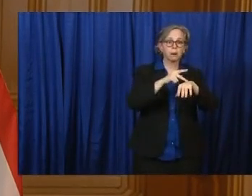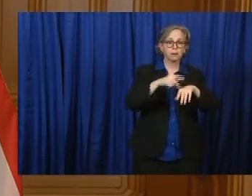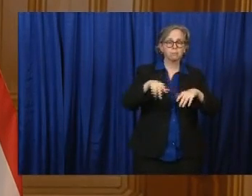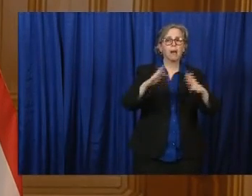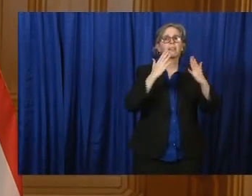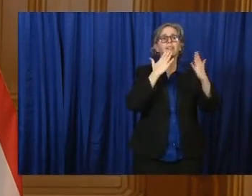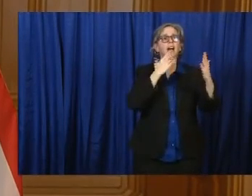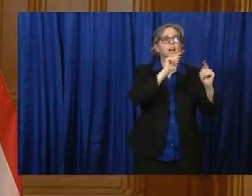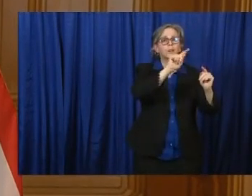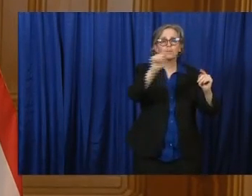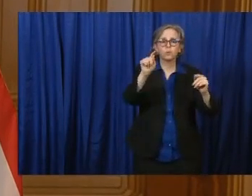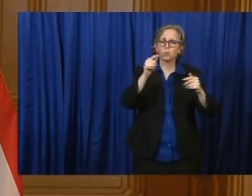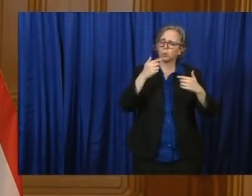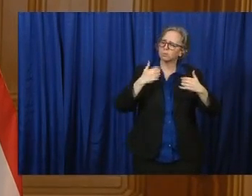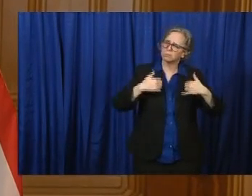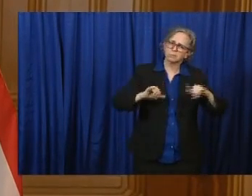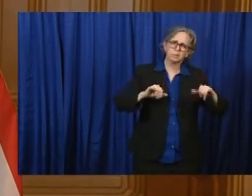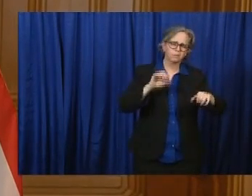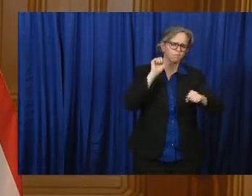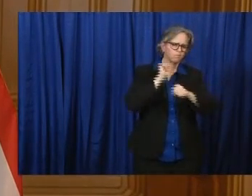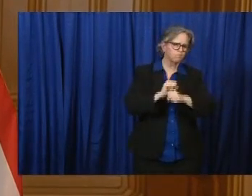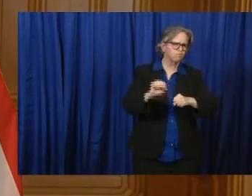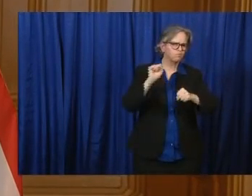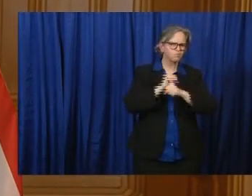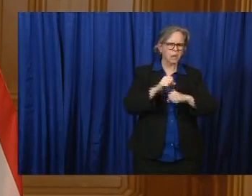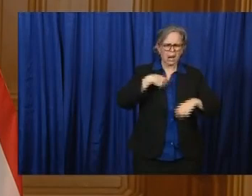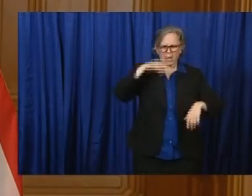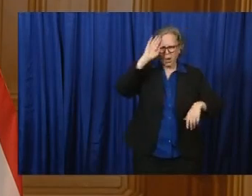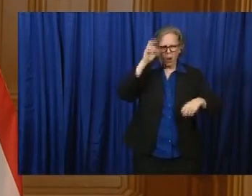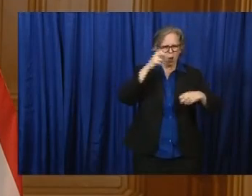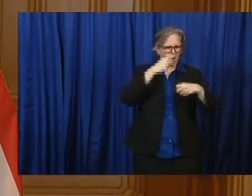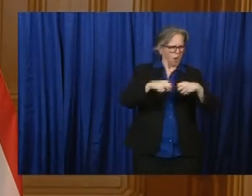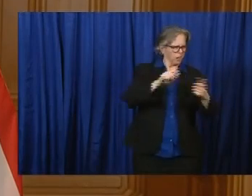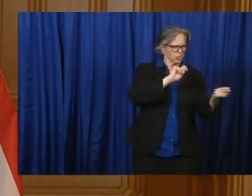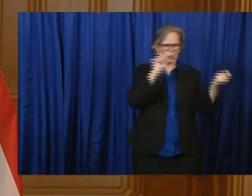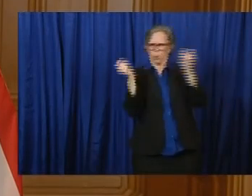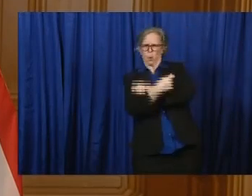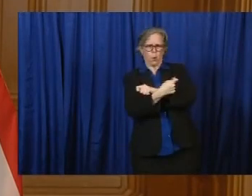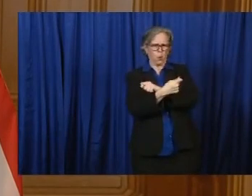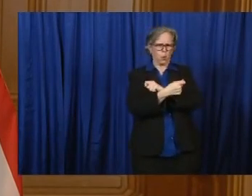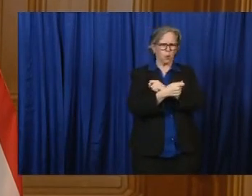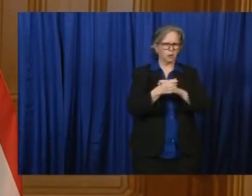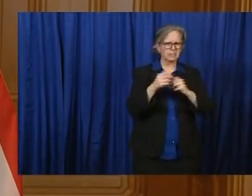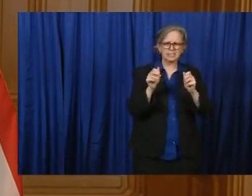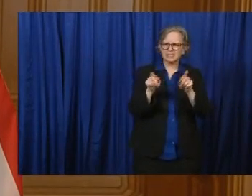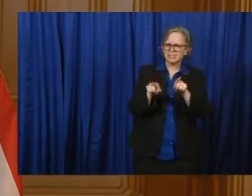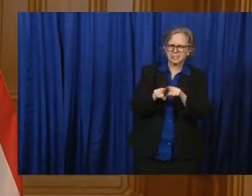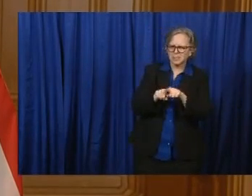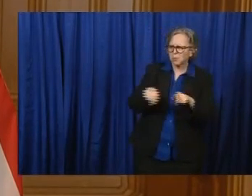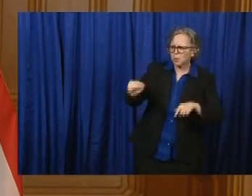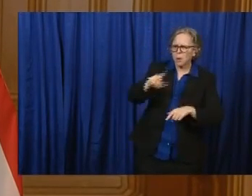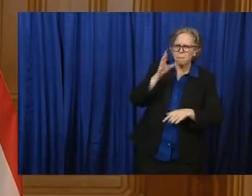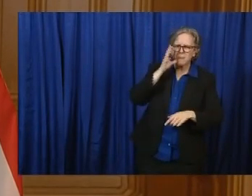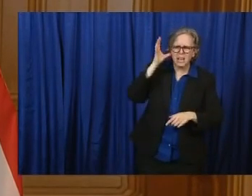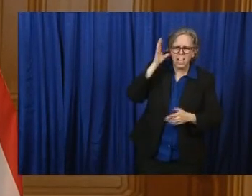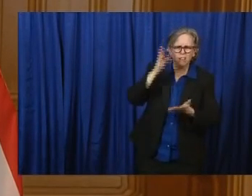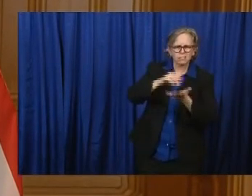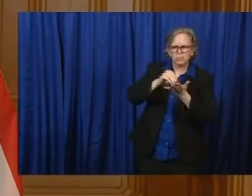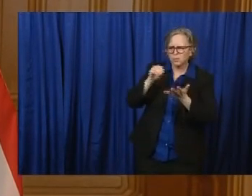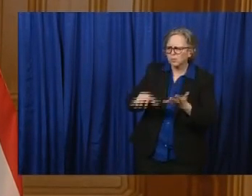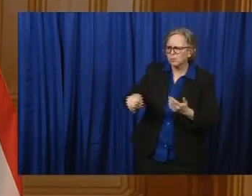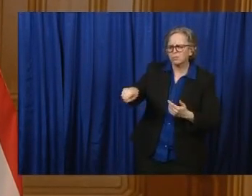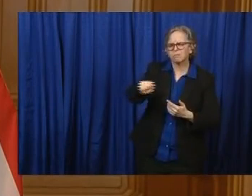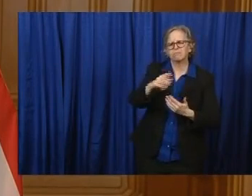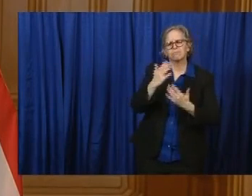job under very difficult circumstances. I want to thank the parents. I want to thank the students. This is a problem not